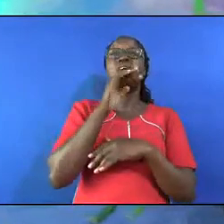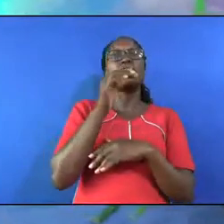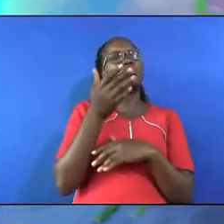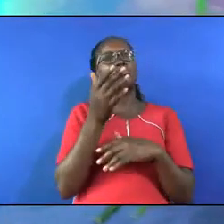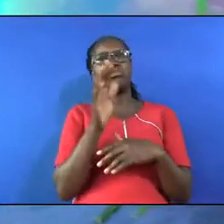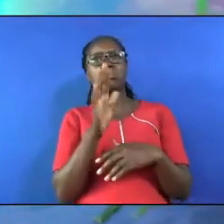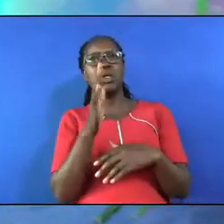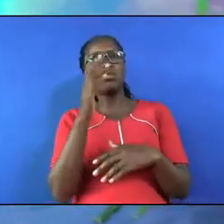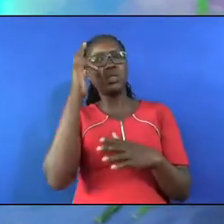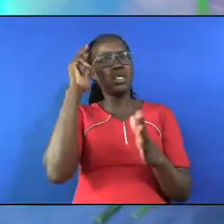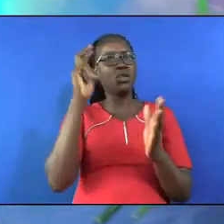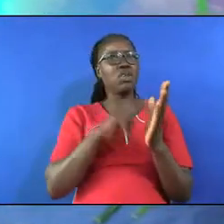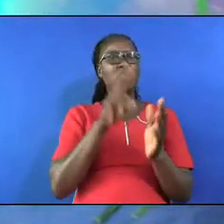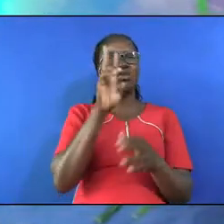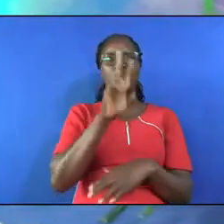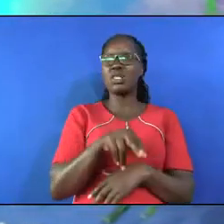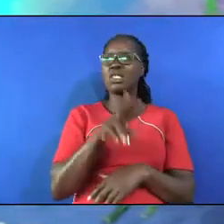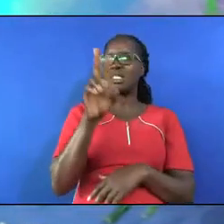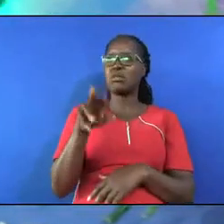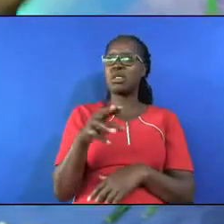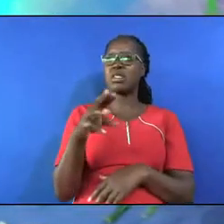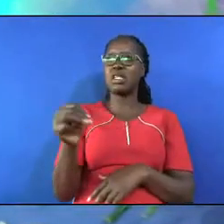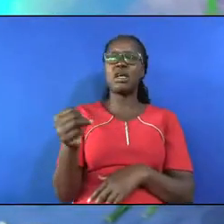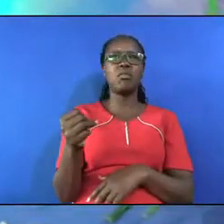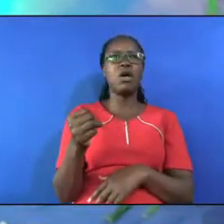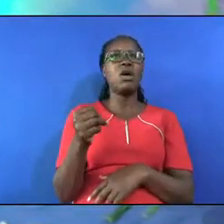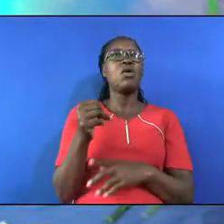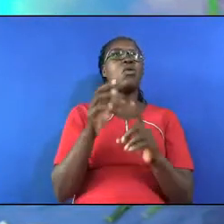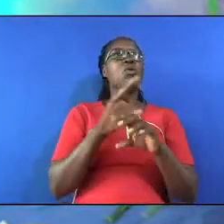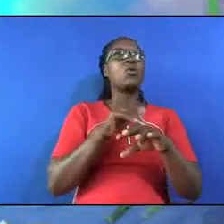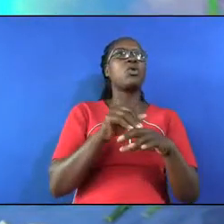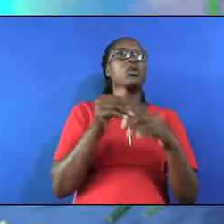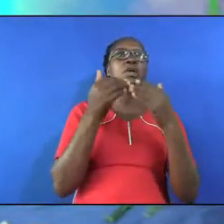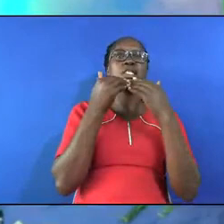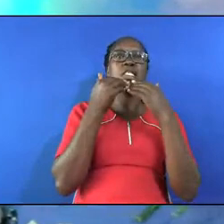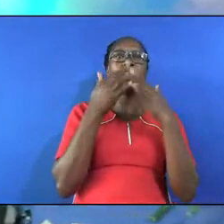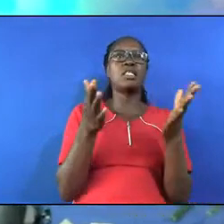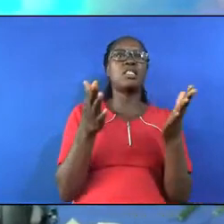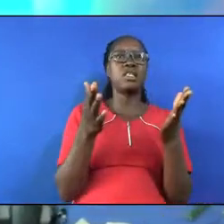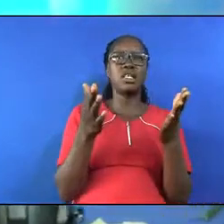to realize this. We despise them. We term them as being nothing.